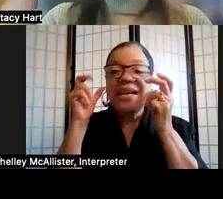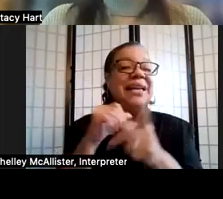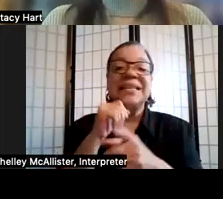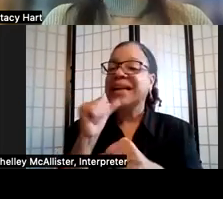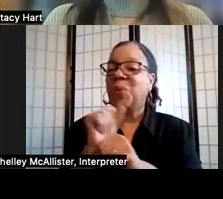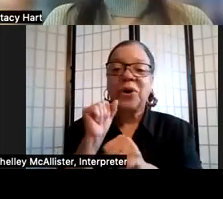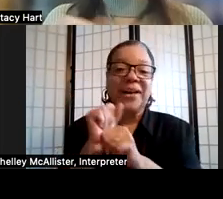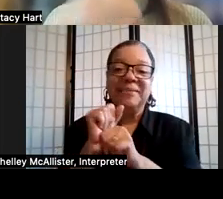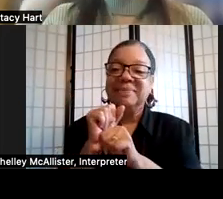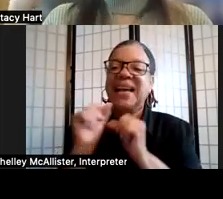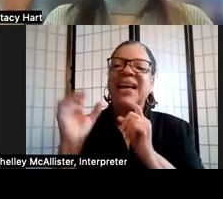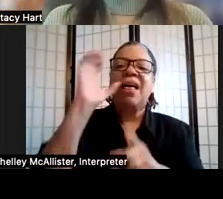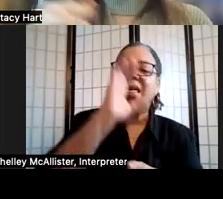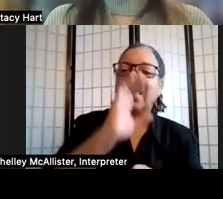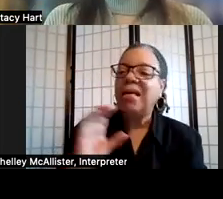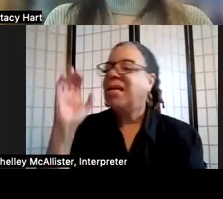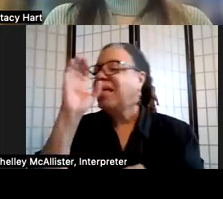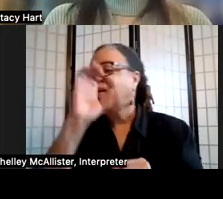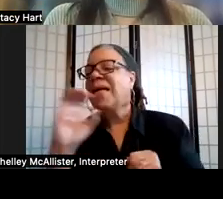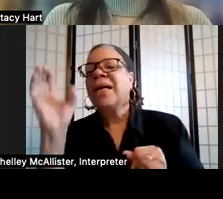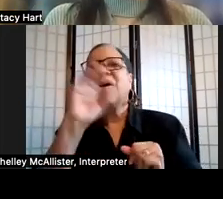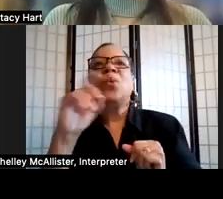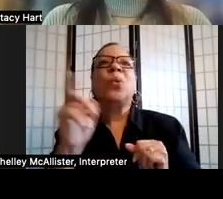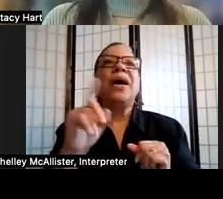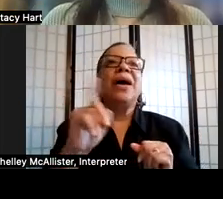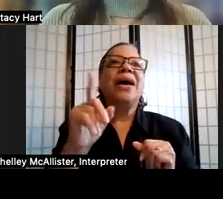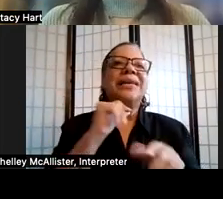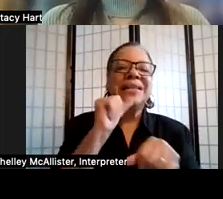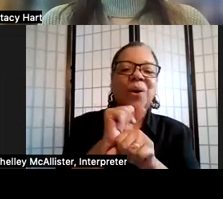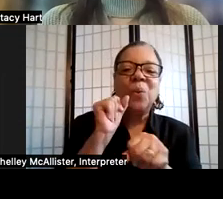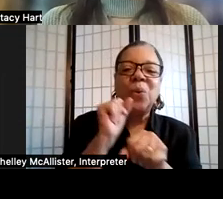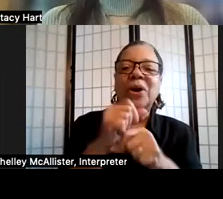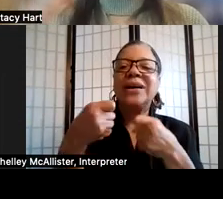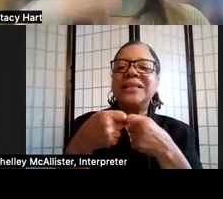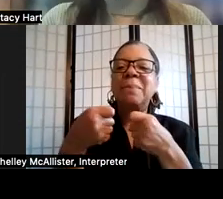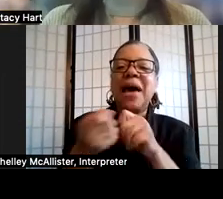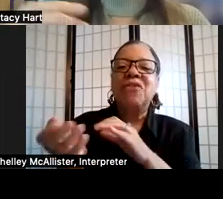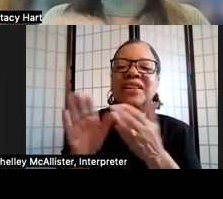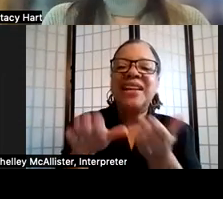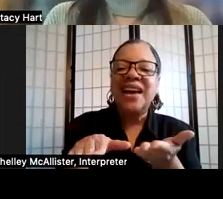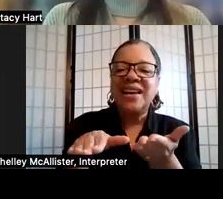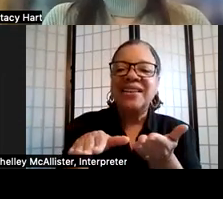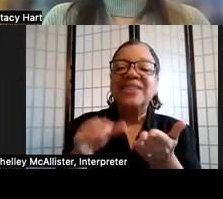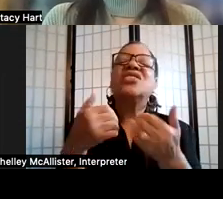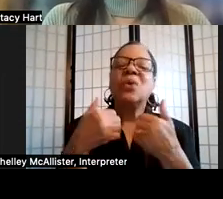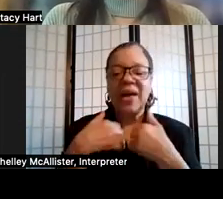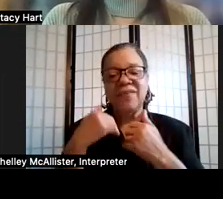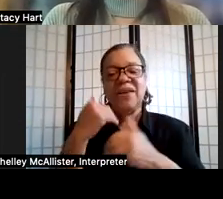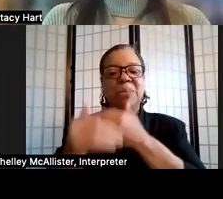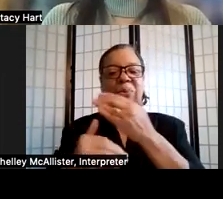staff have to hunt for it. And then it's not working because the batteries are dead. So having a process